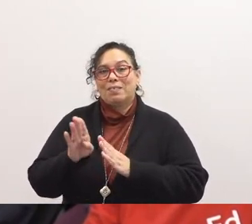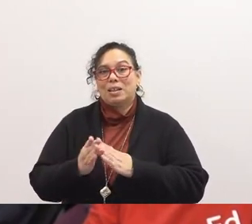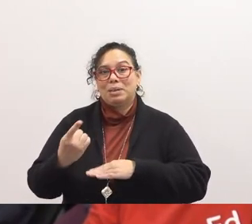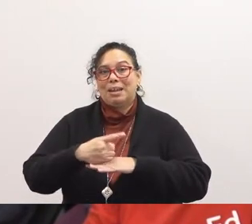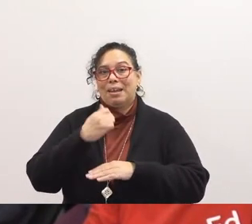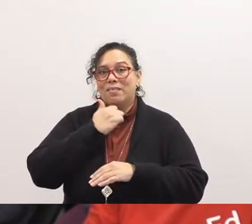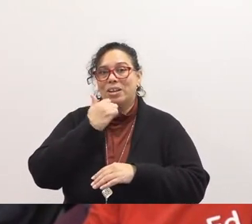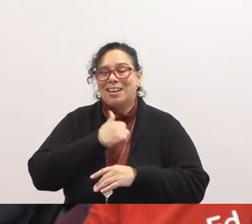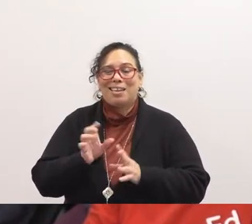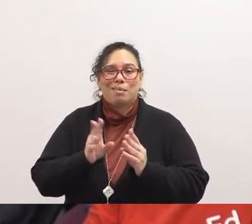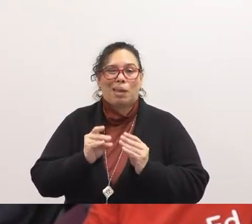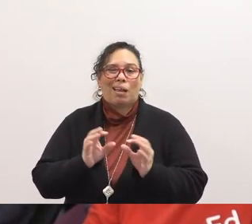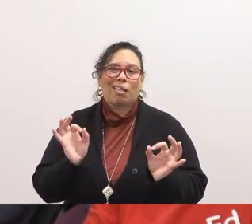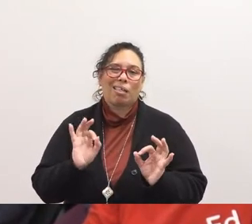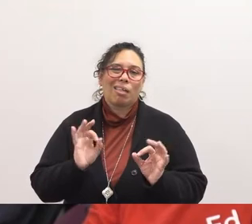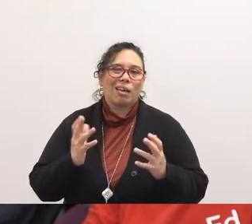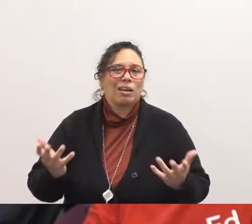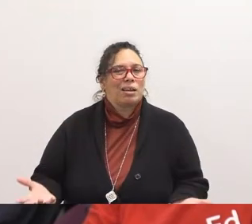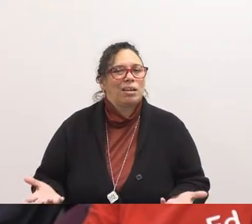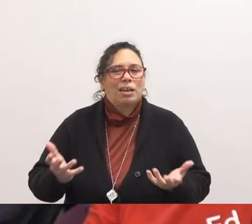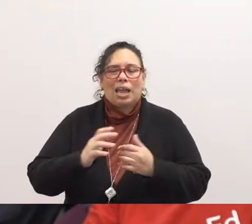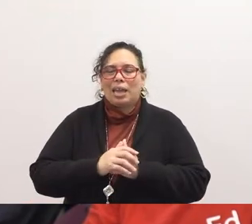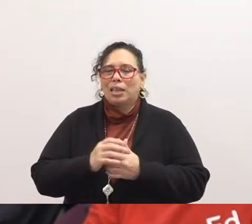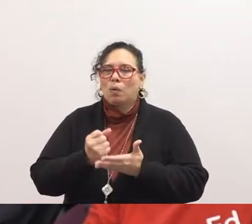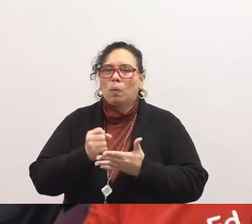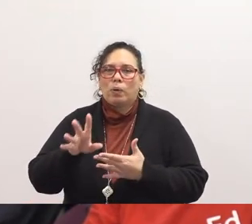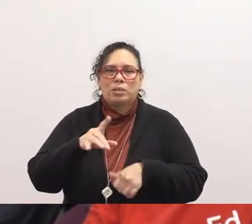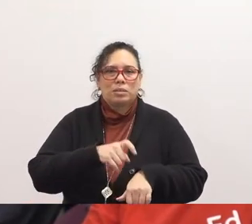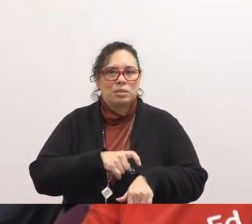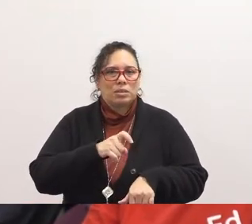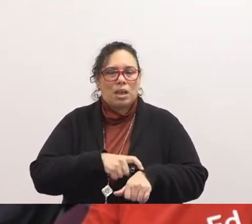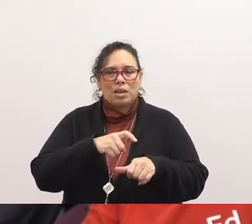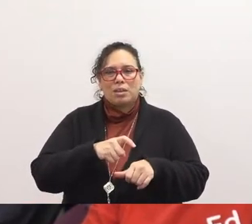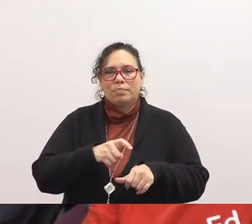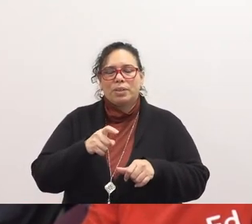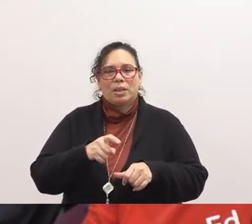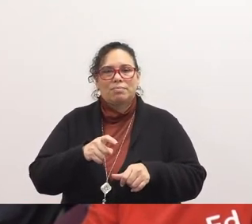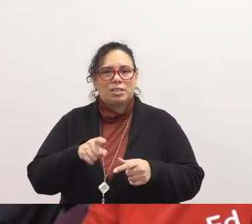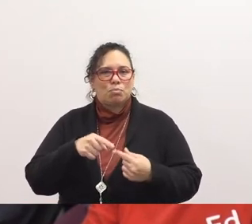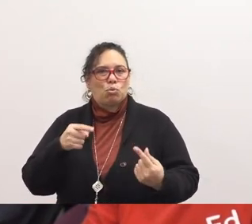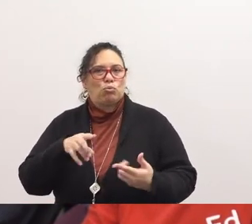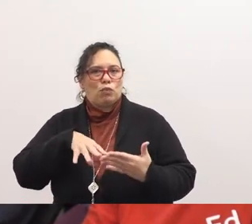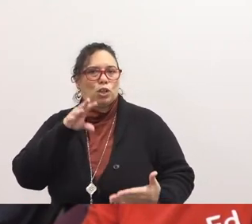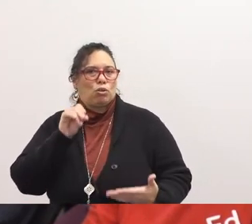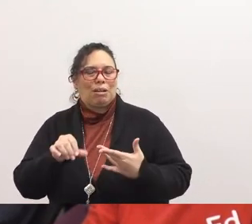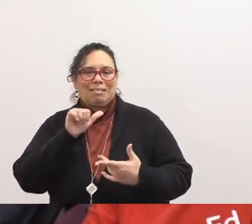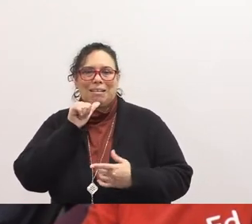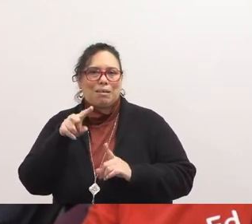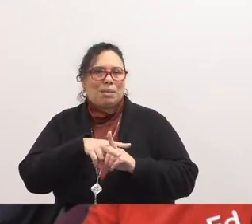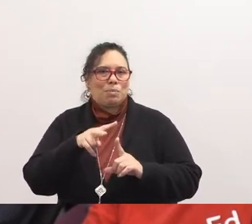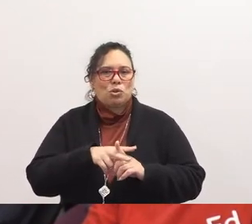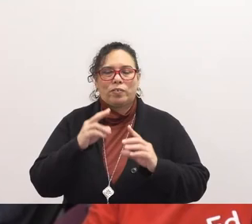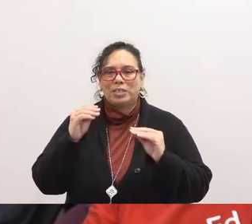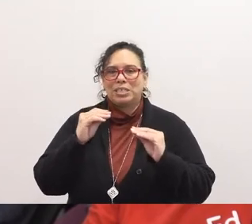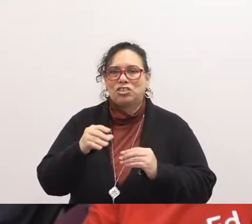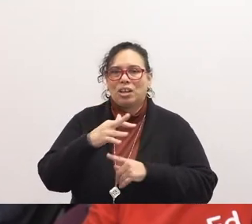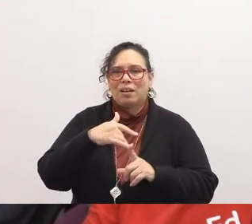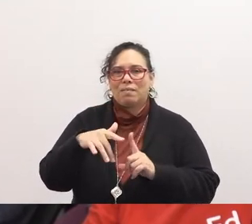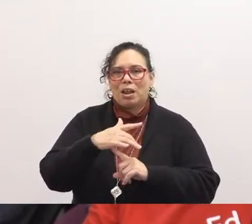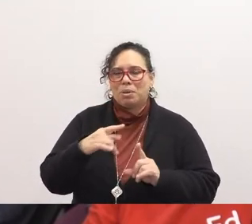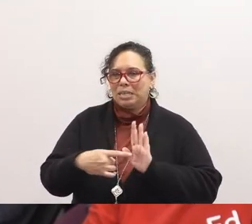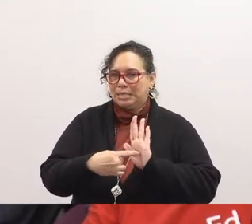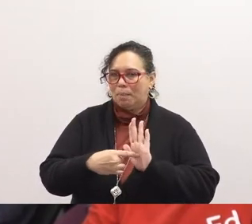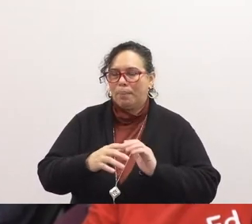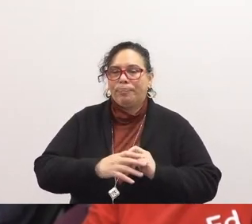often pointless, new learning is not gained, and they are a complete waste of time as a proposed learning is not applicable to our teaching environment. I'll give you an example of what I'm talking